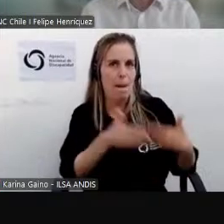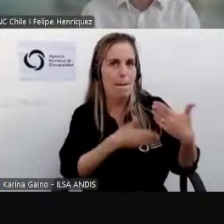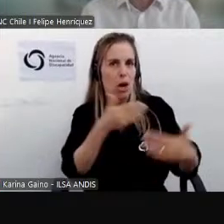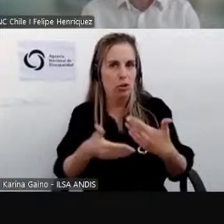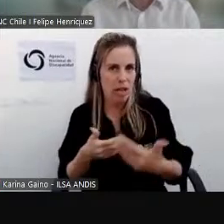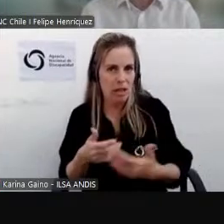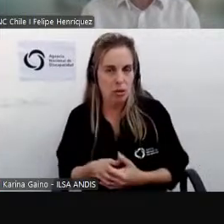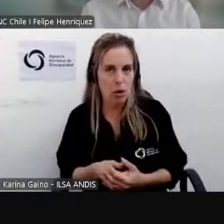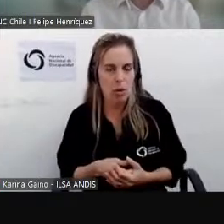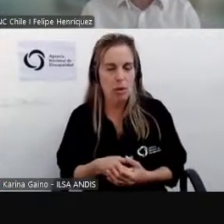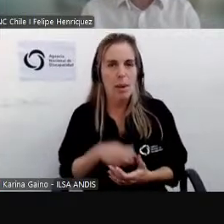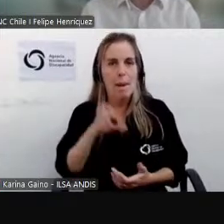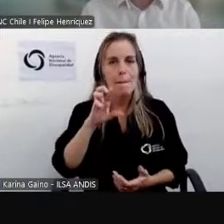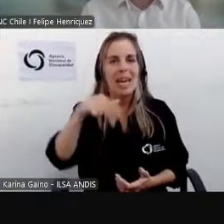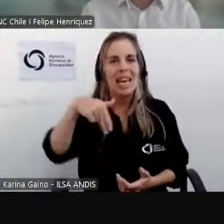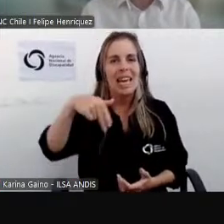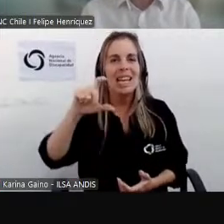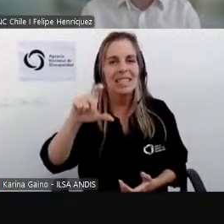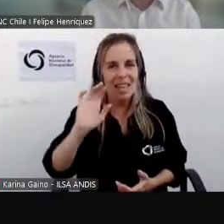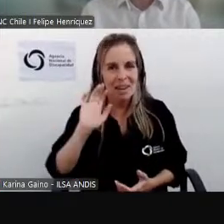applicants, and